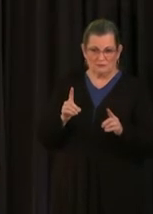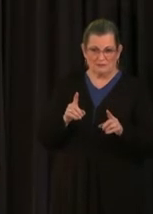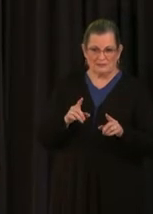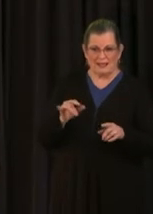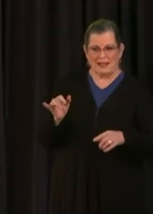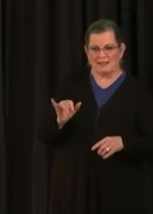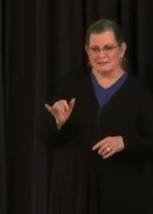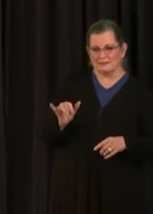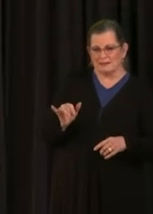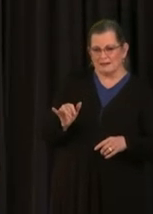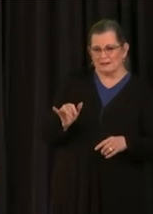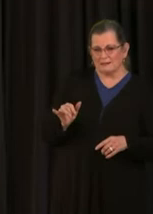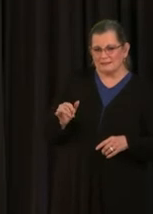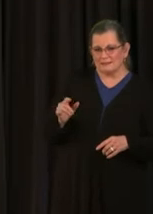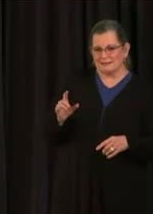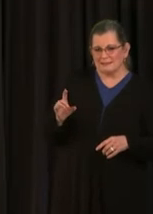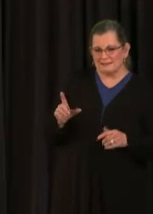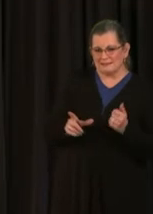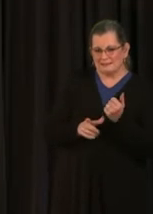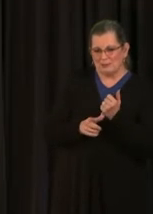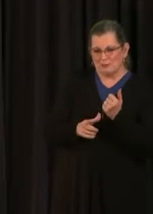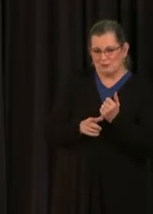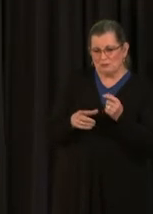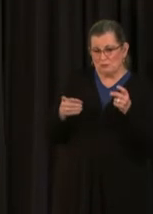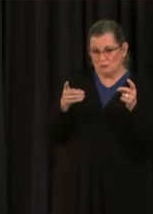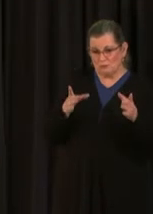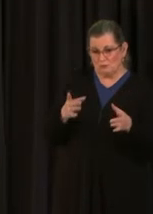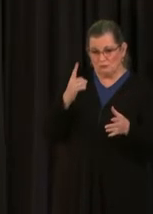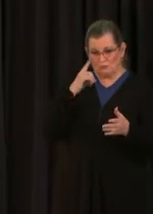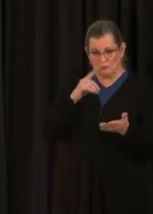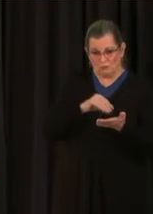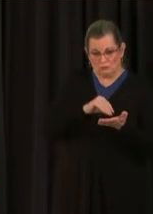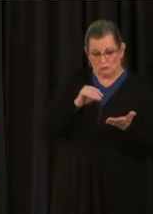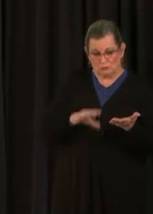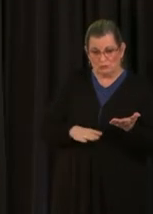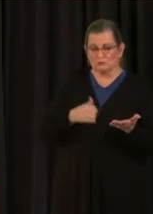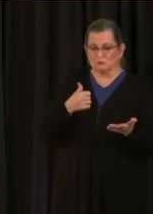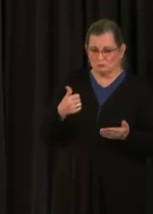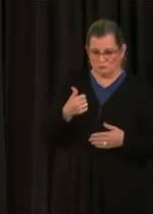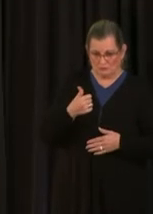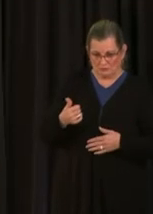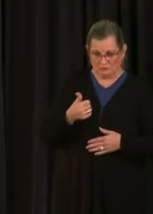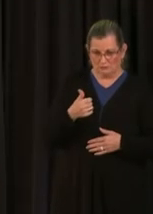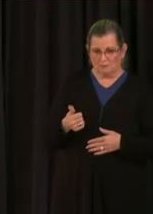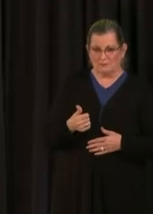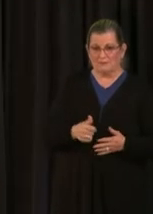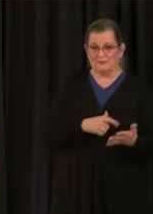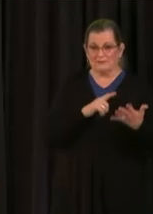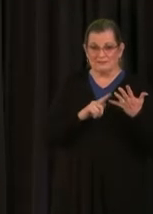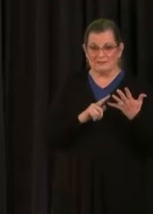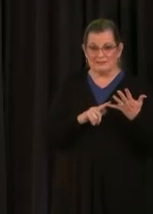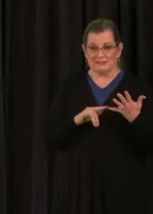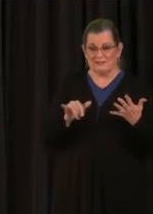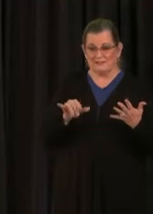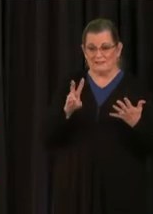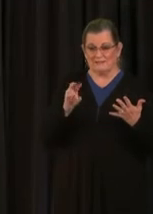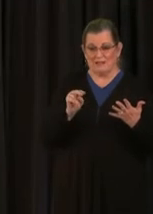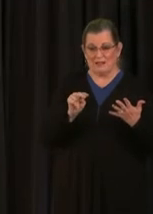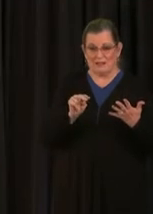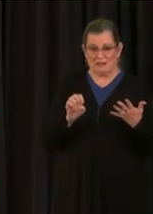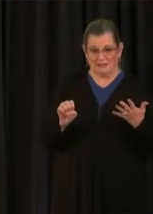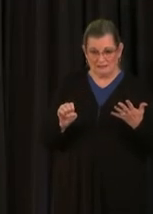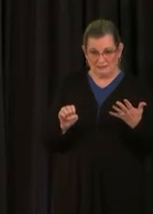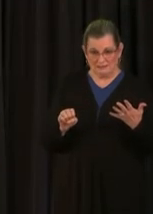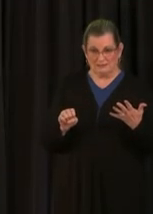Transportation. We have Yvonne Jones, who is a part of the Department of Transportation. And then